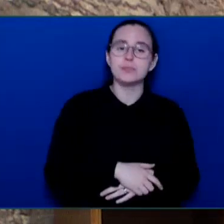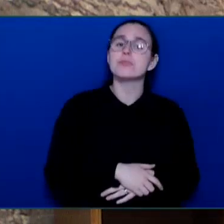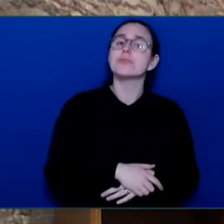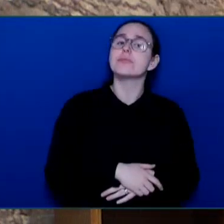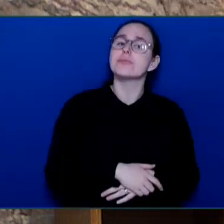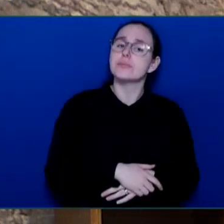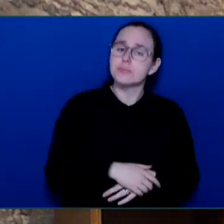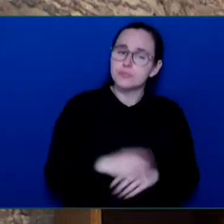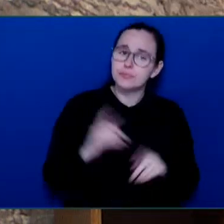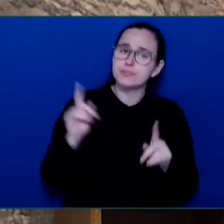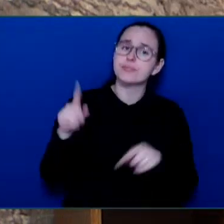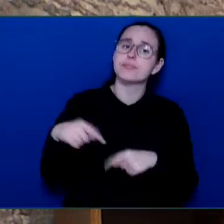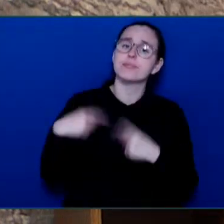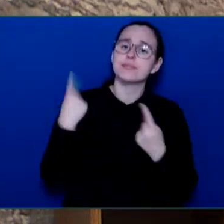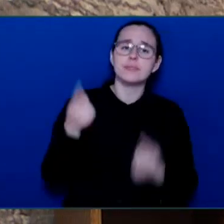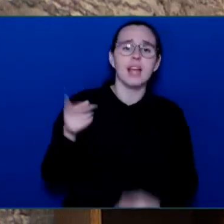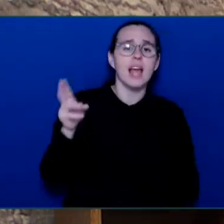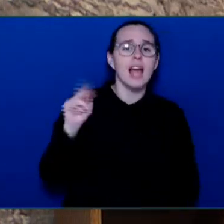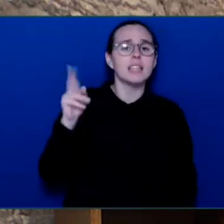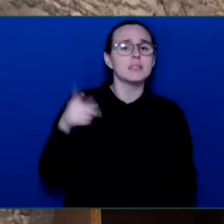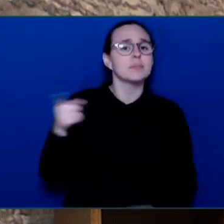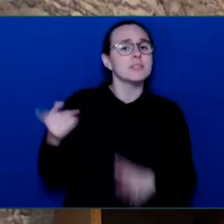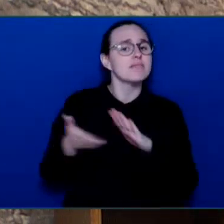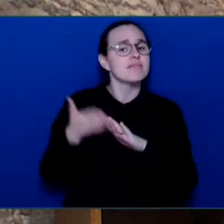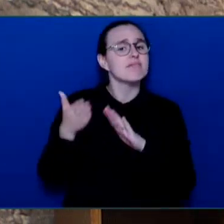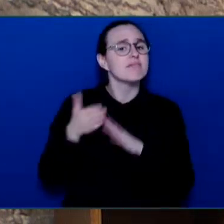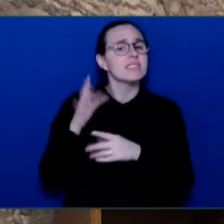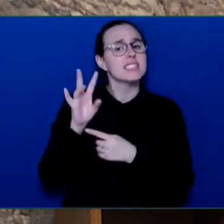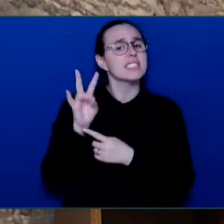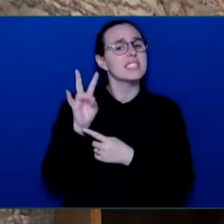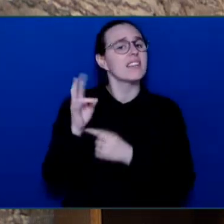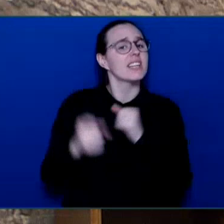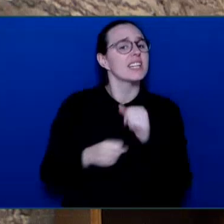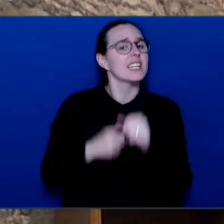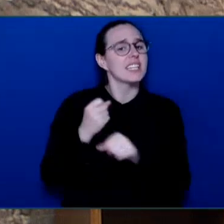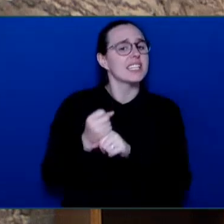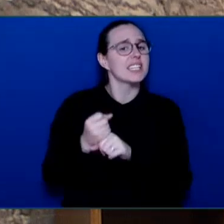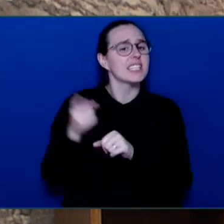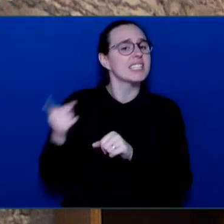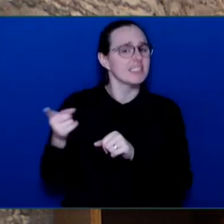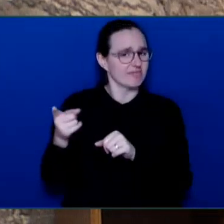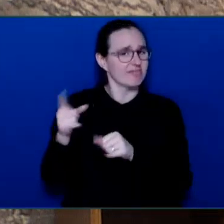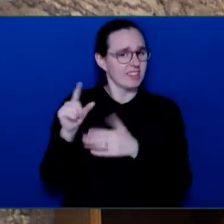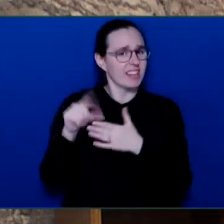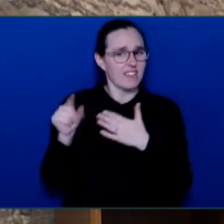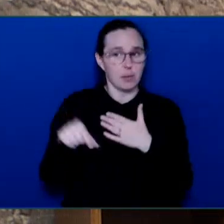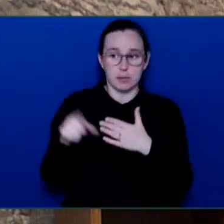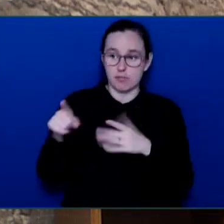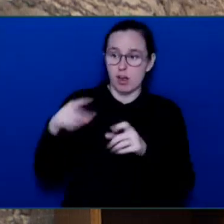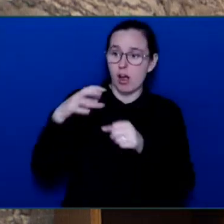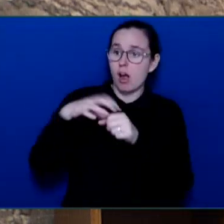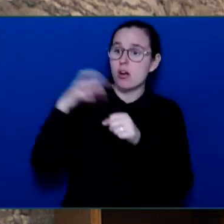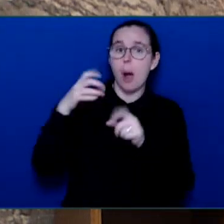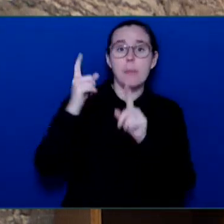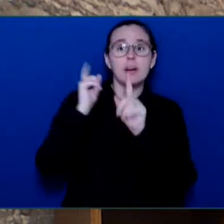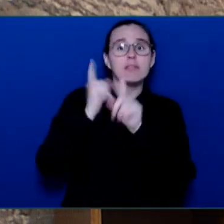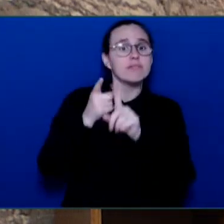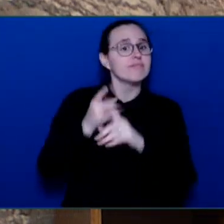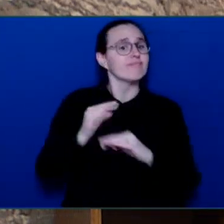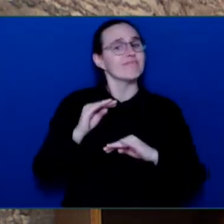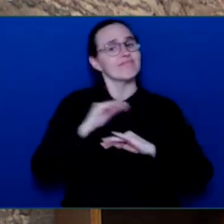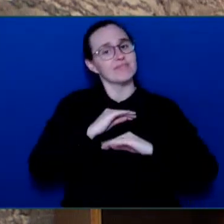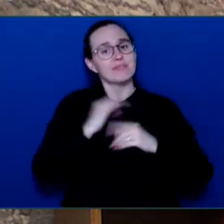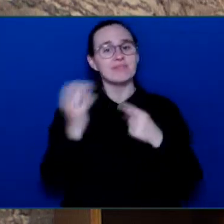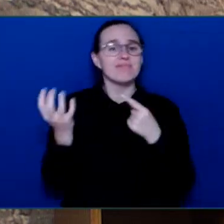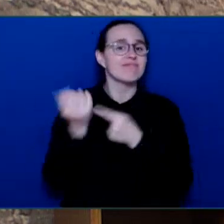been met by this government. And I'll tell you, actually, the difference between Cost BC and the Vancouver Canucks. At